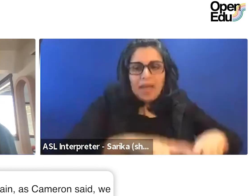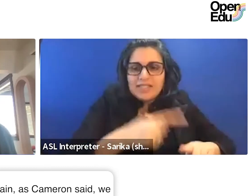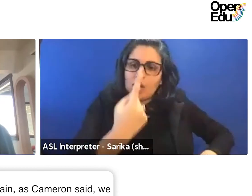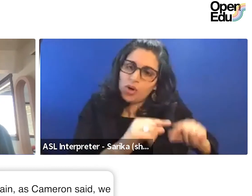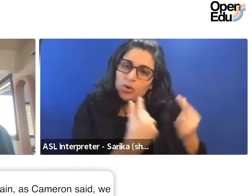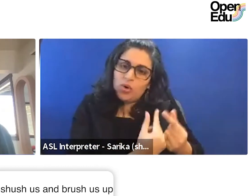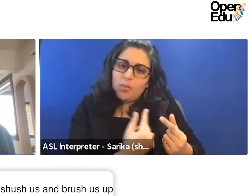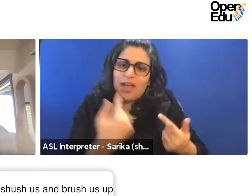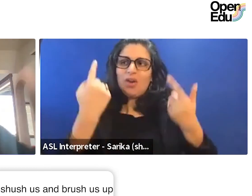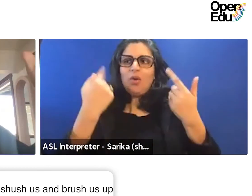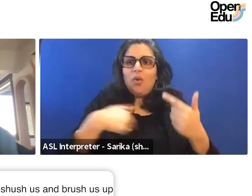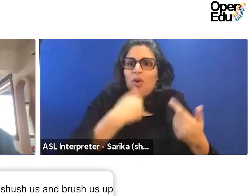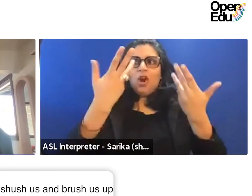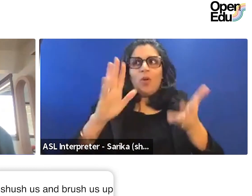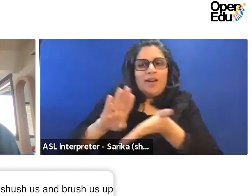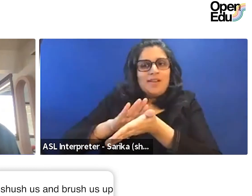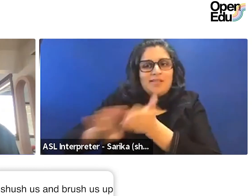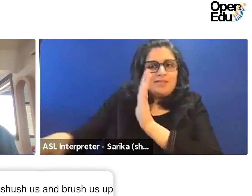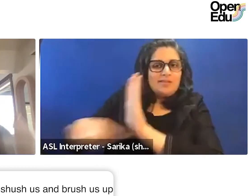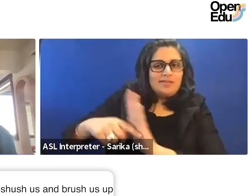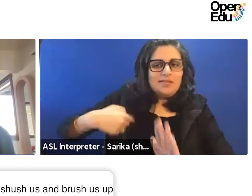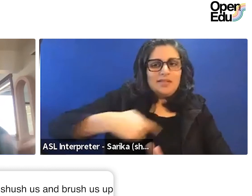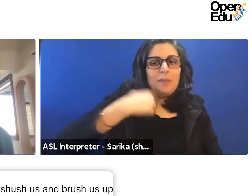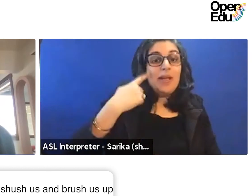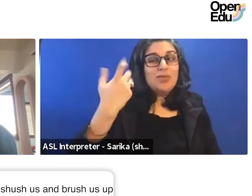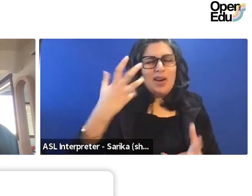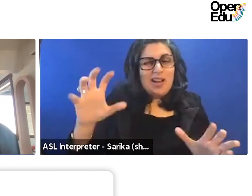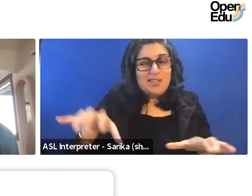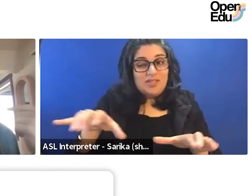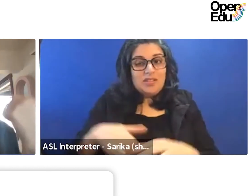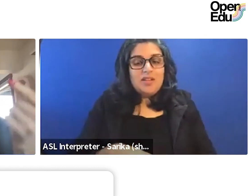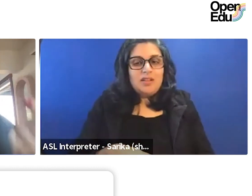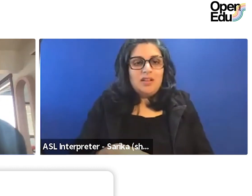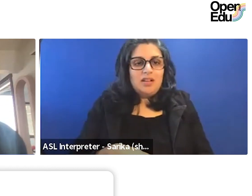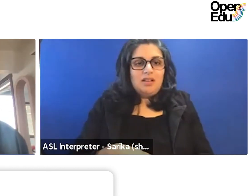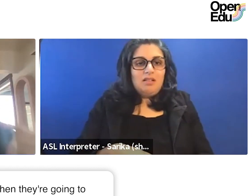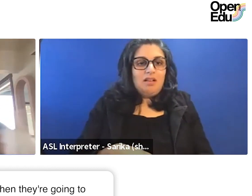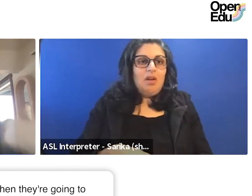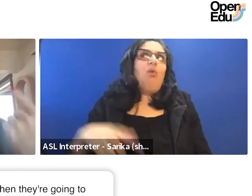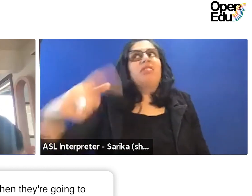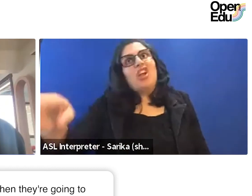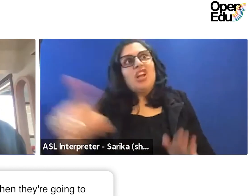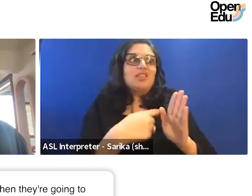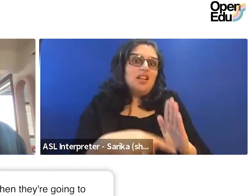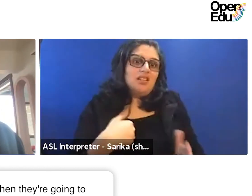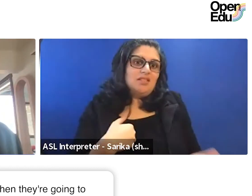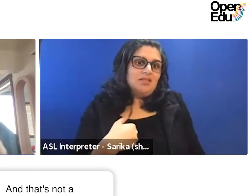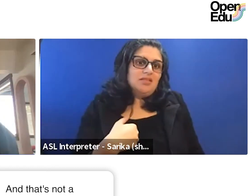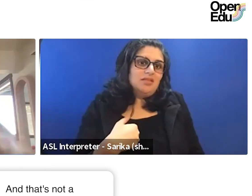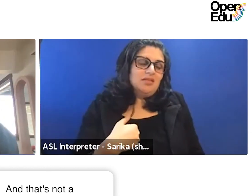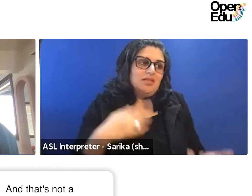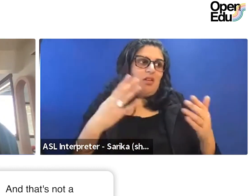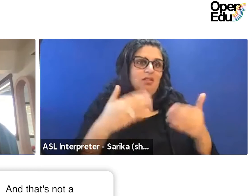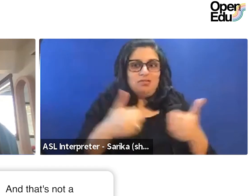stigmatized, and it's very easy to shush us and brush us off, or to be like, okay, they're going to cancel us, then they're going to not talk to us anymore.